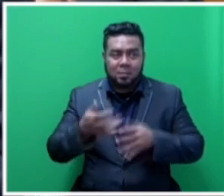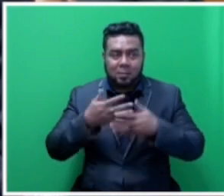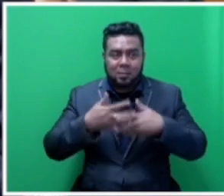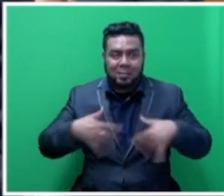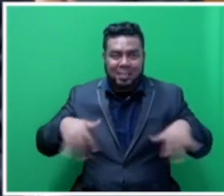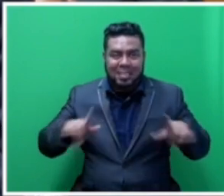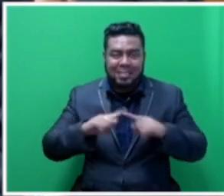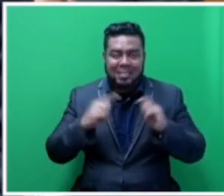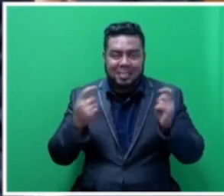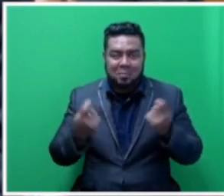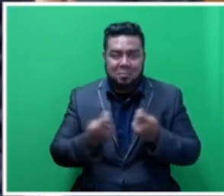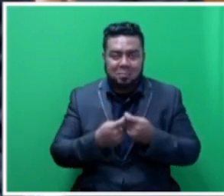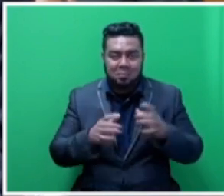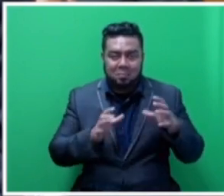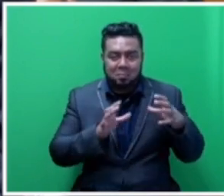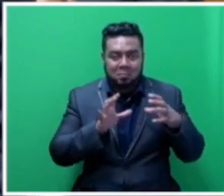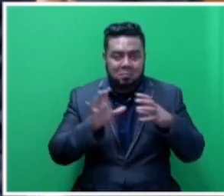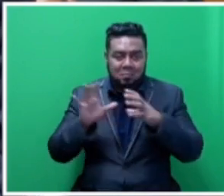backbench.